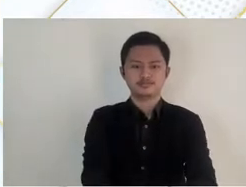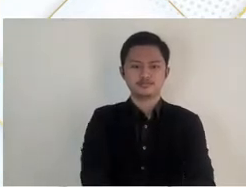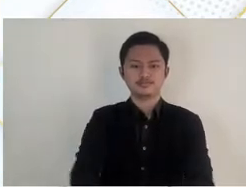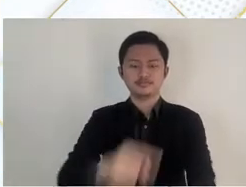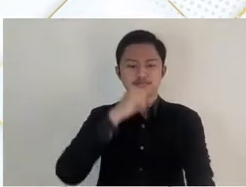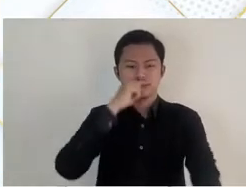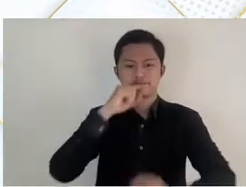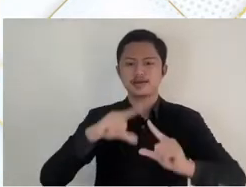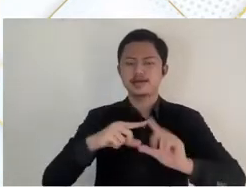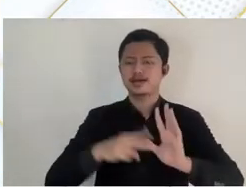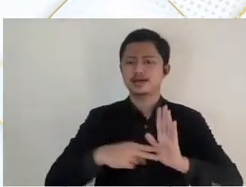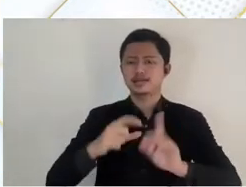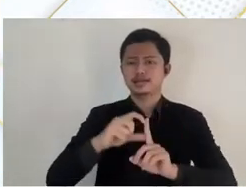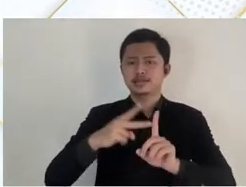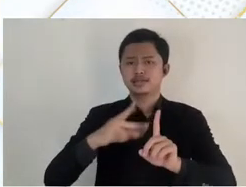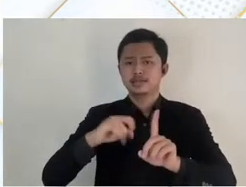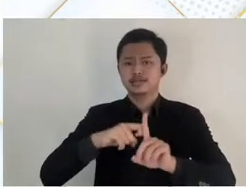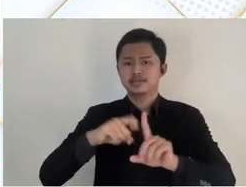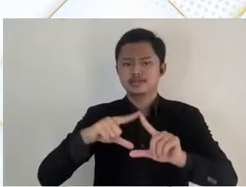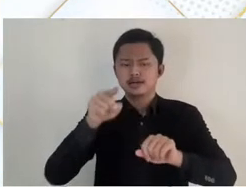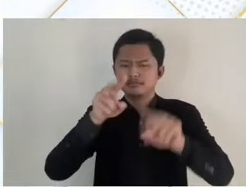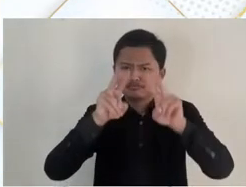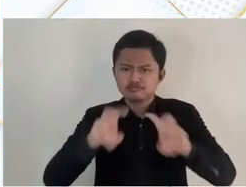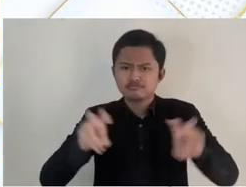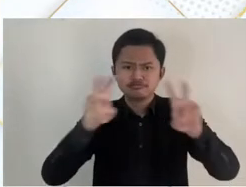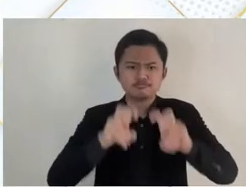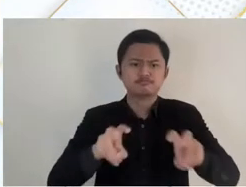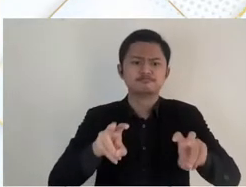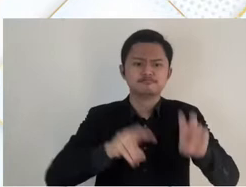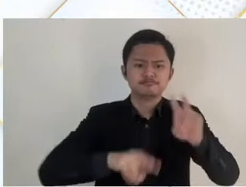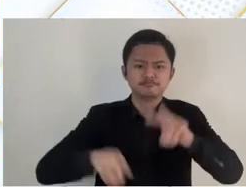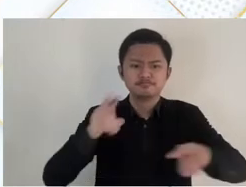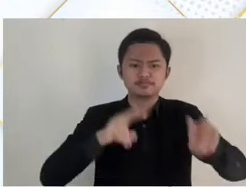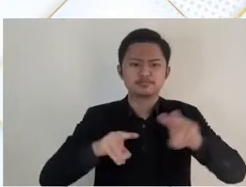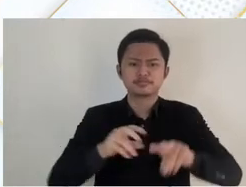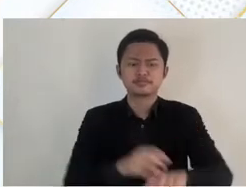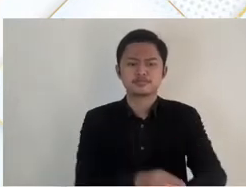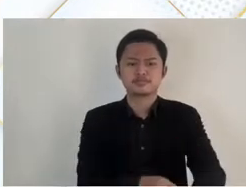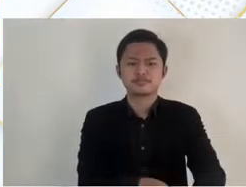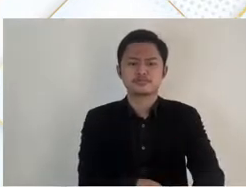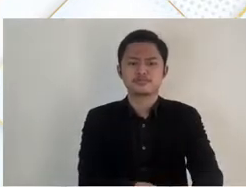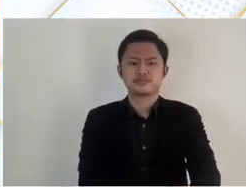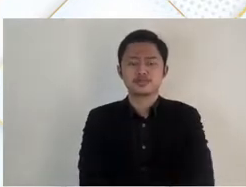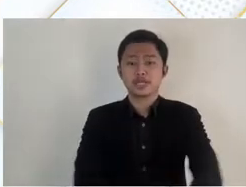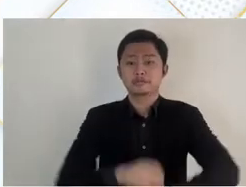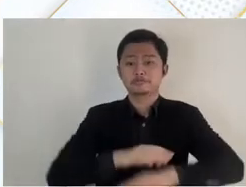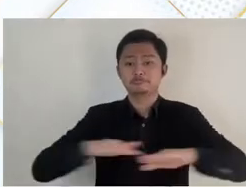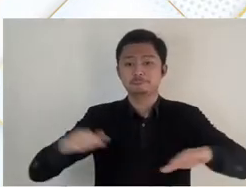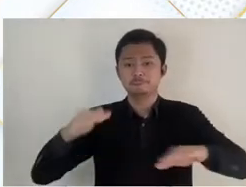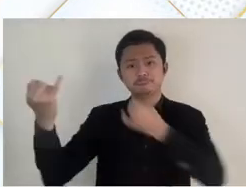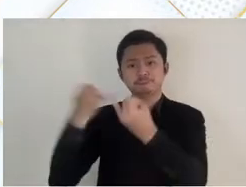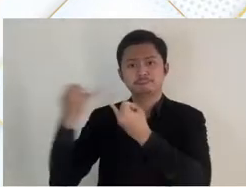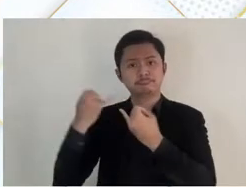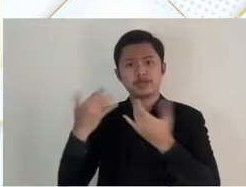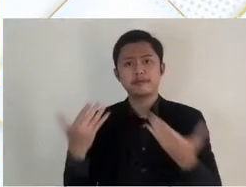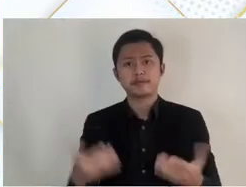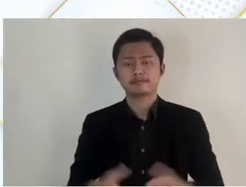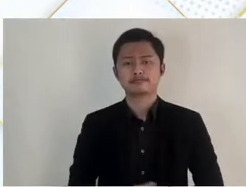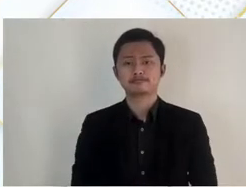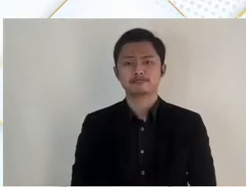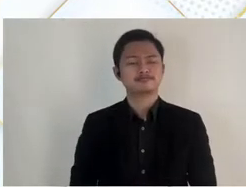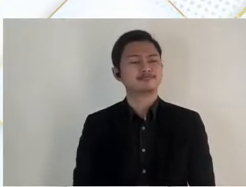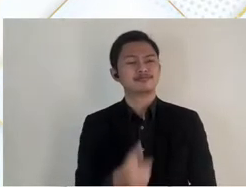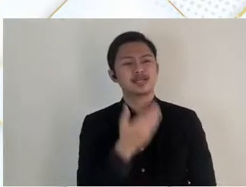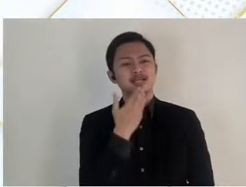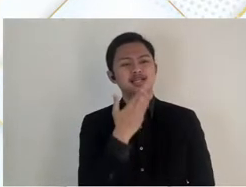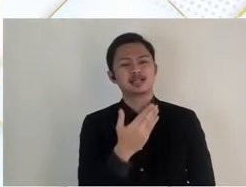your observation, what are the most disruptive force against peace? Thank you very much,